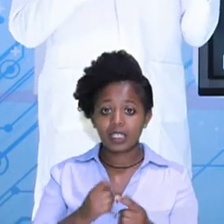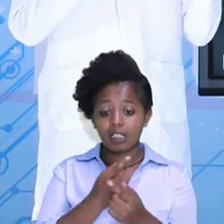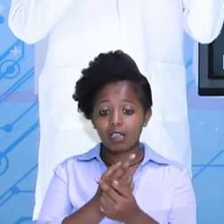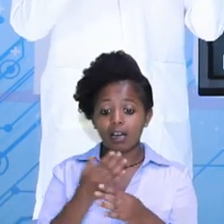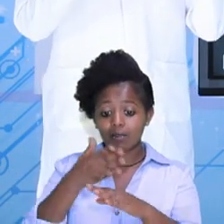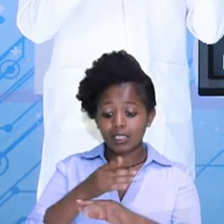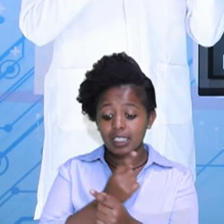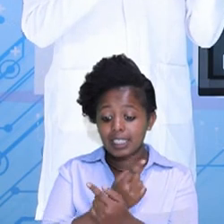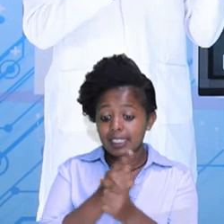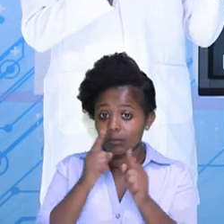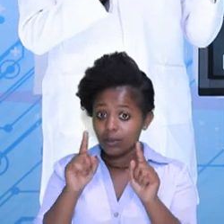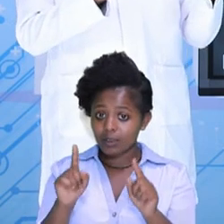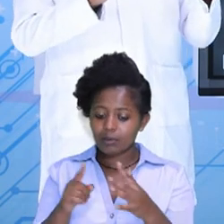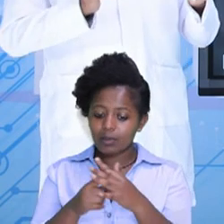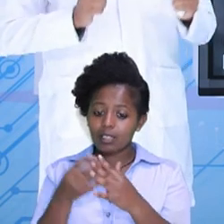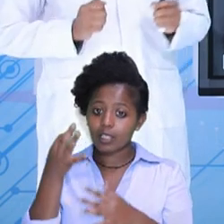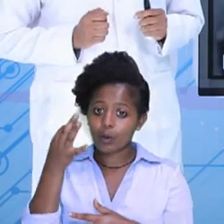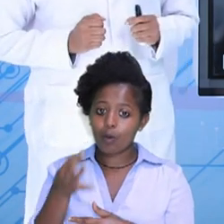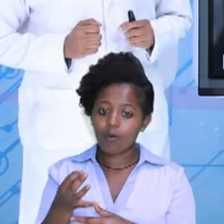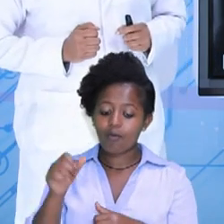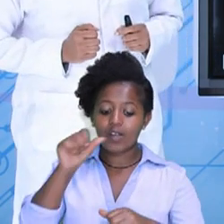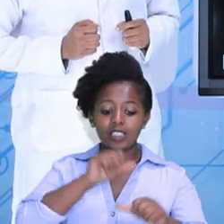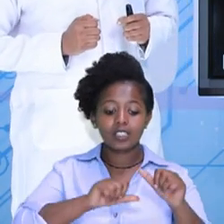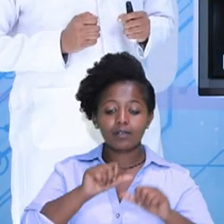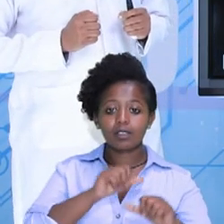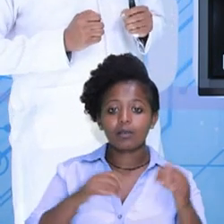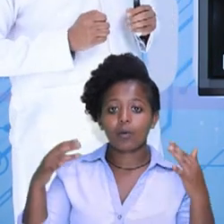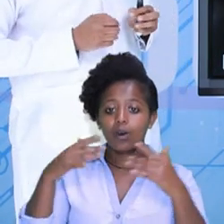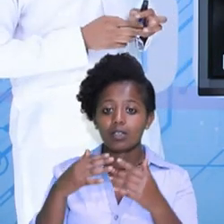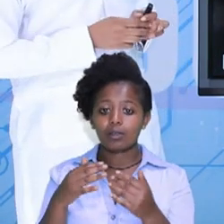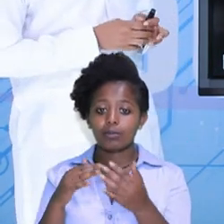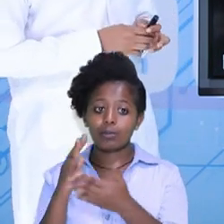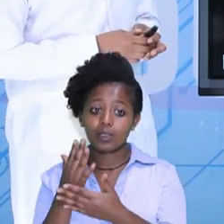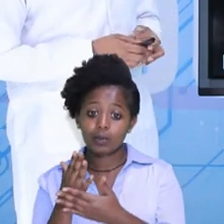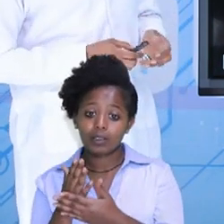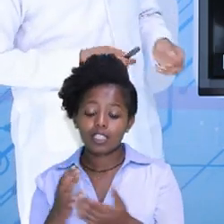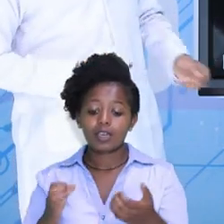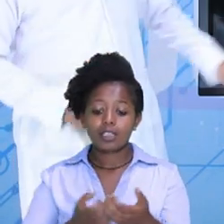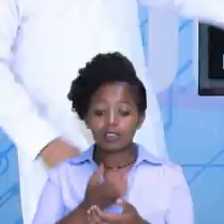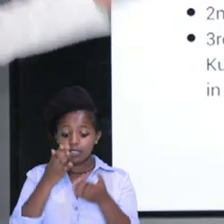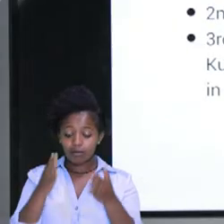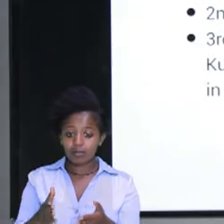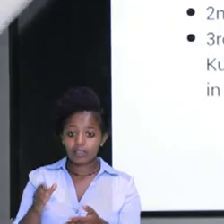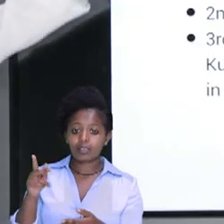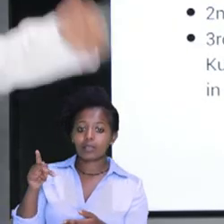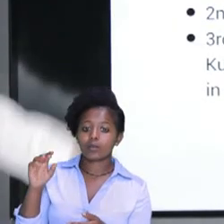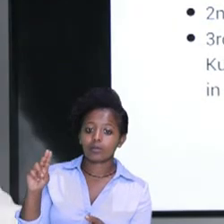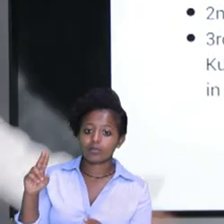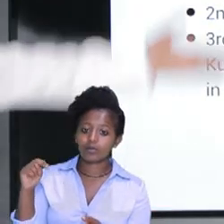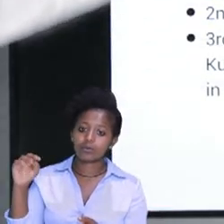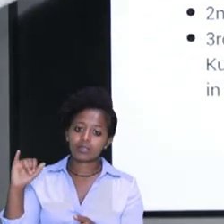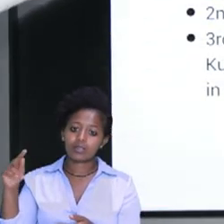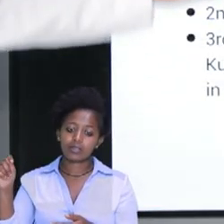was the beginning of civil war between communists and Kuomintang. In the